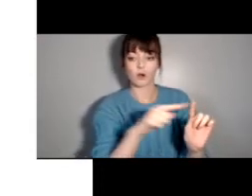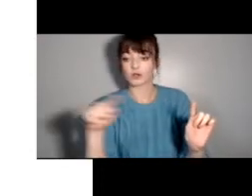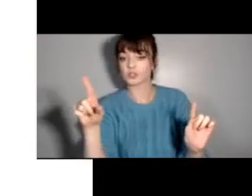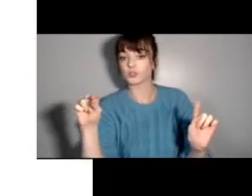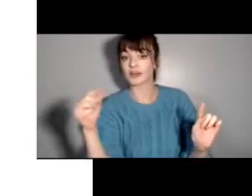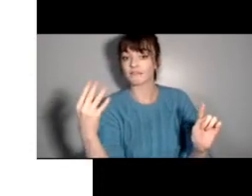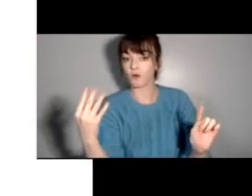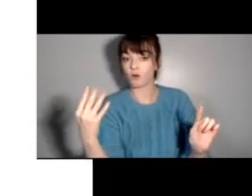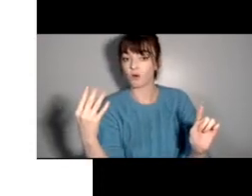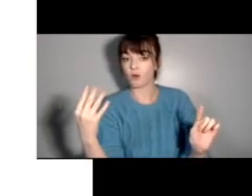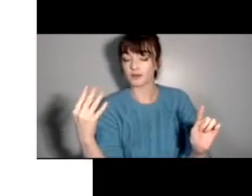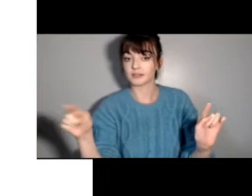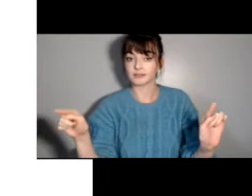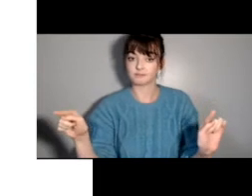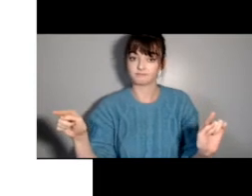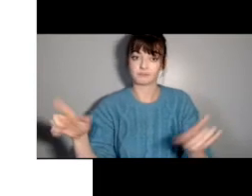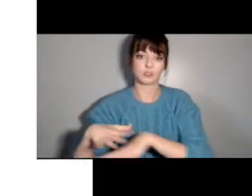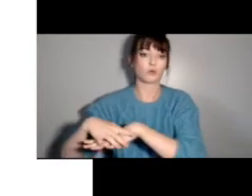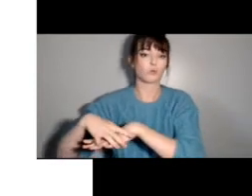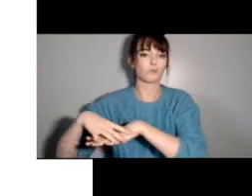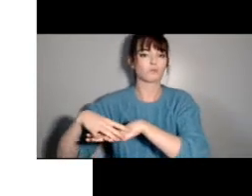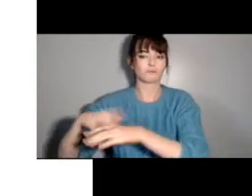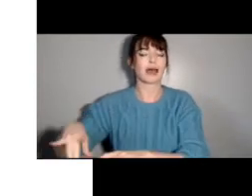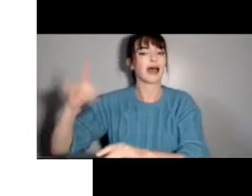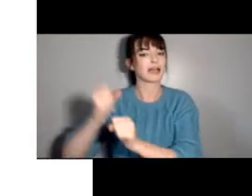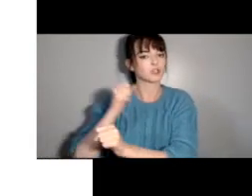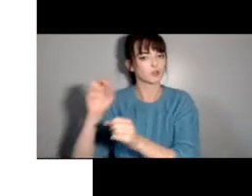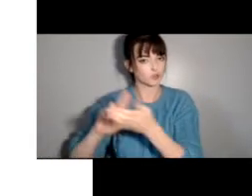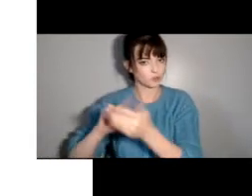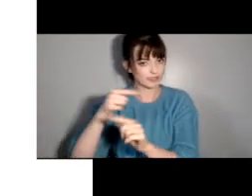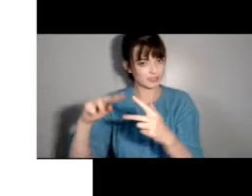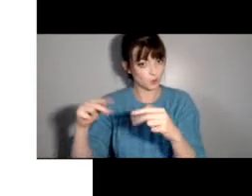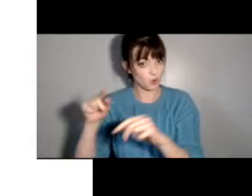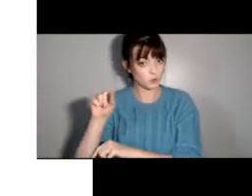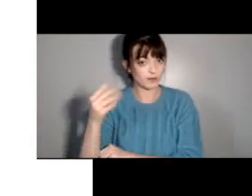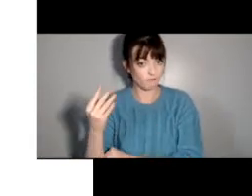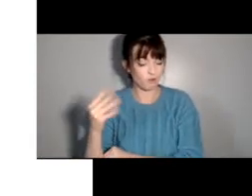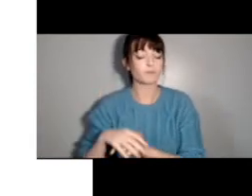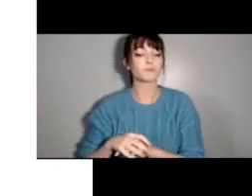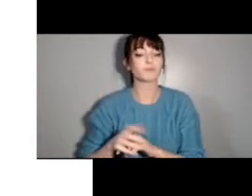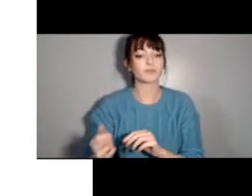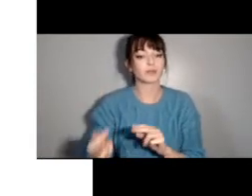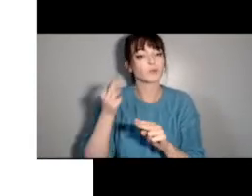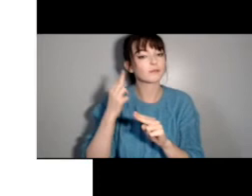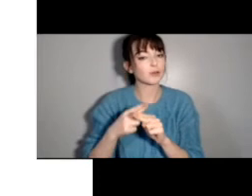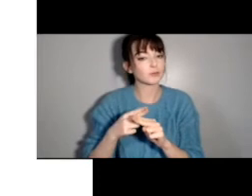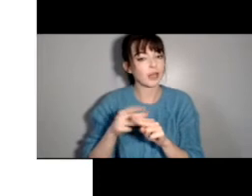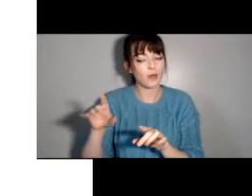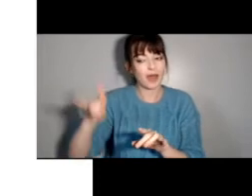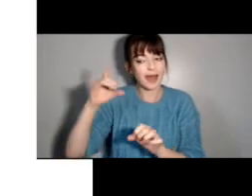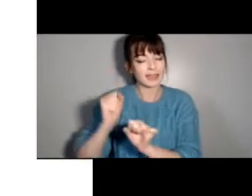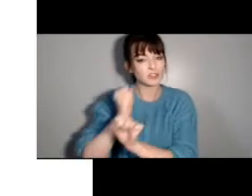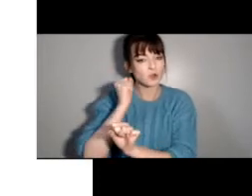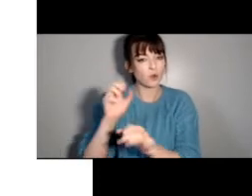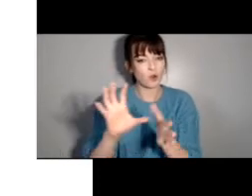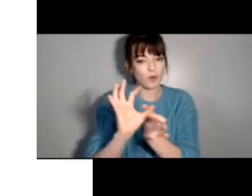4 to 24. The maximum score using this tool was 24. And we found that the highest score were linked to respondents